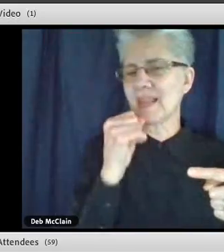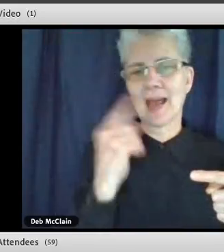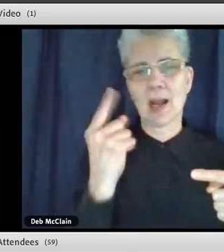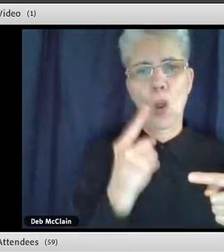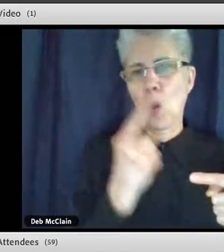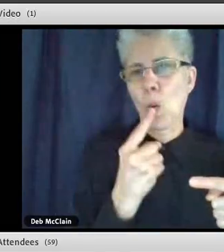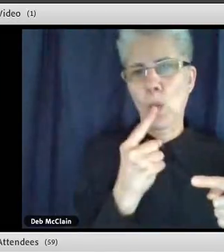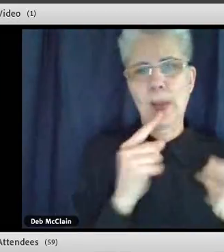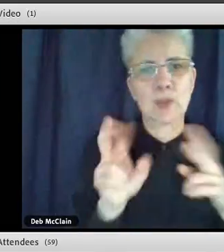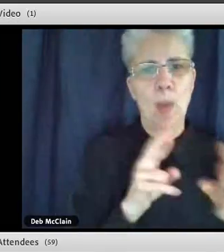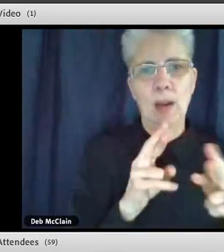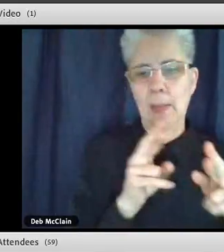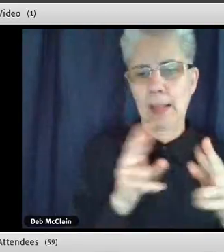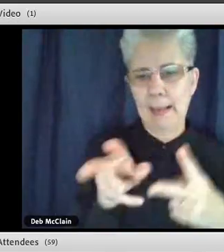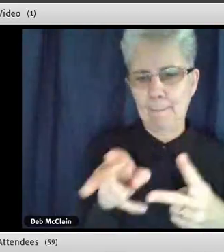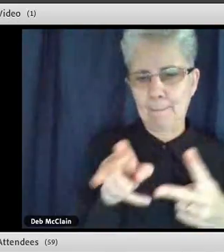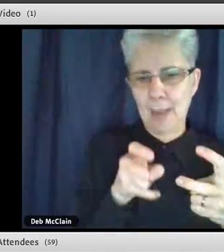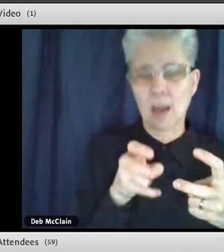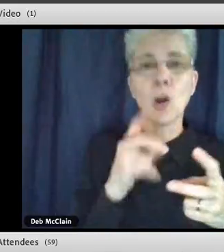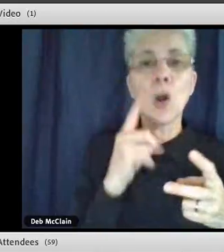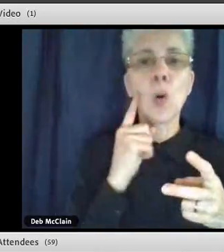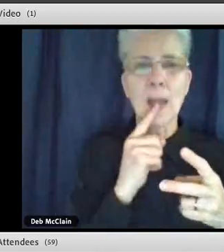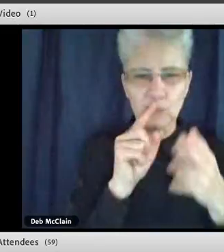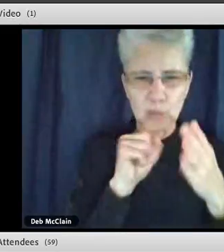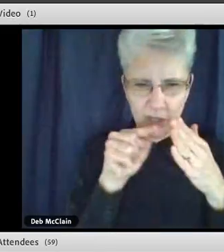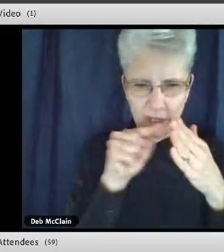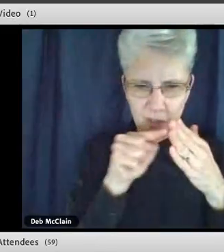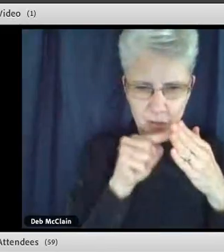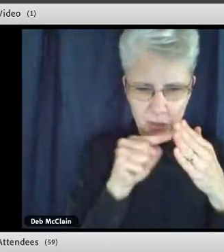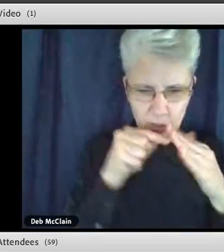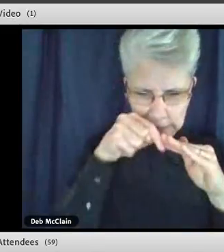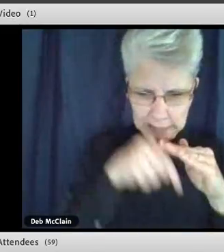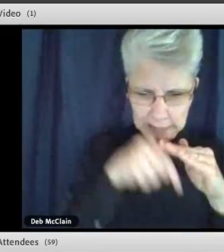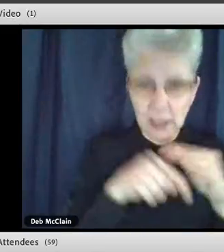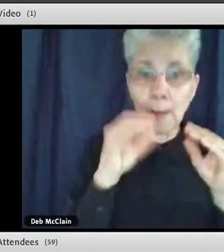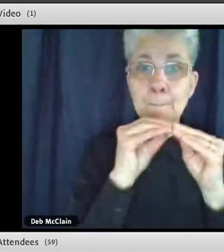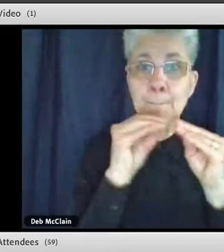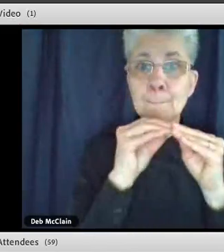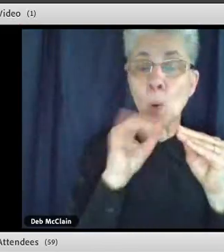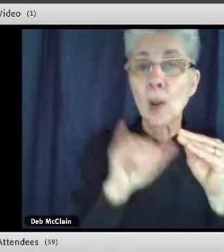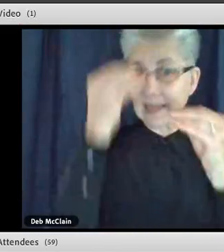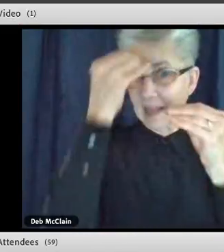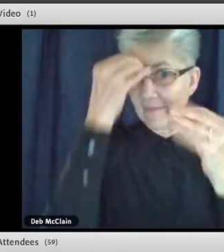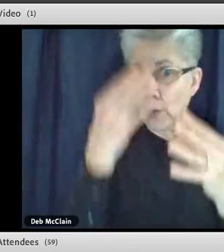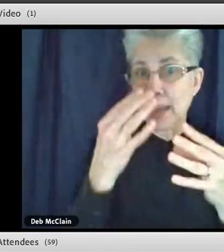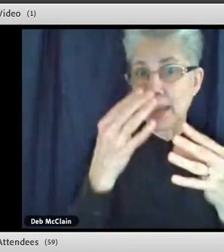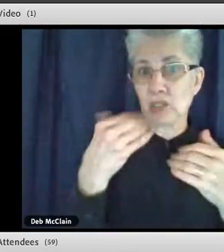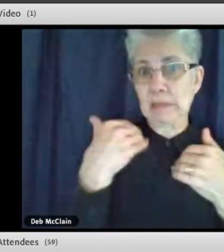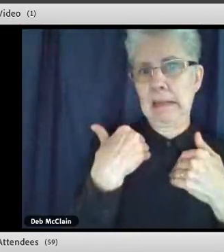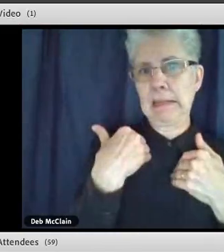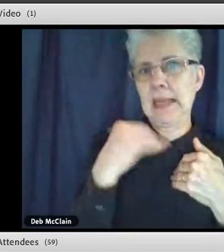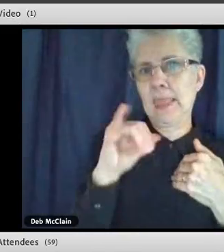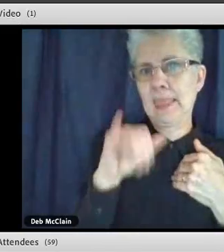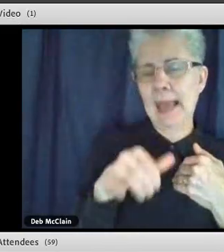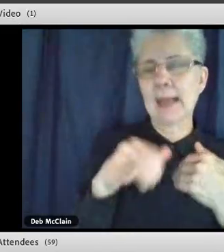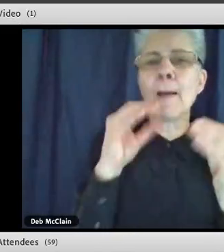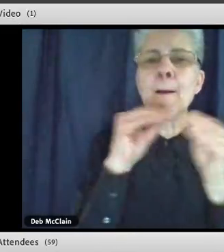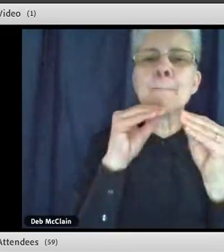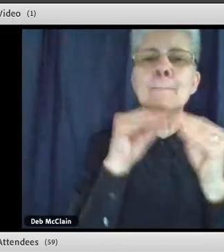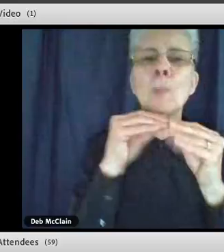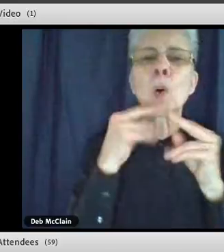readily ascertainable, that we have to dig a little bit deeper to find, and that's the information content. And this is part of what's called